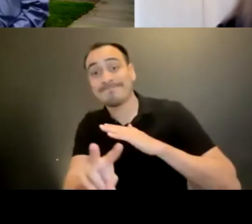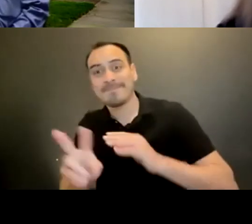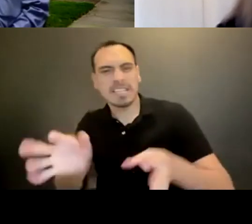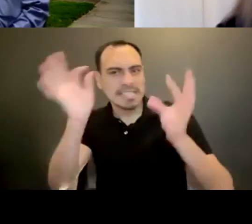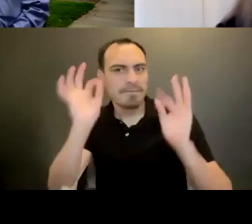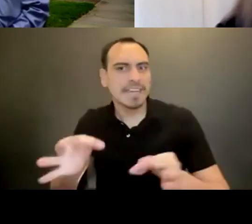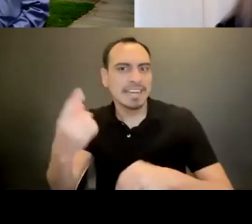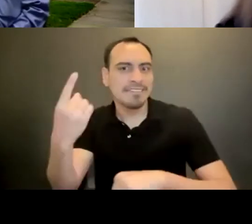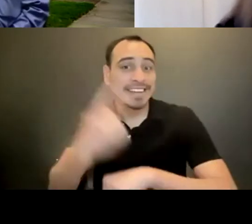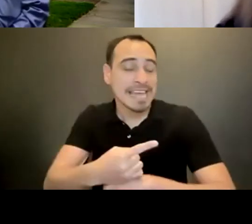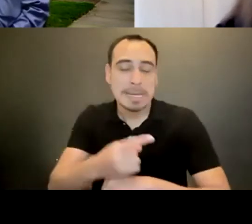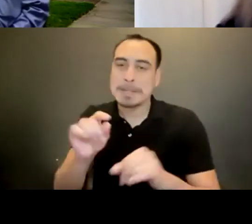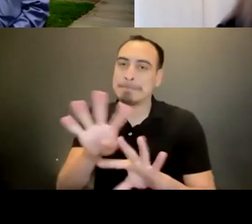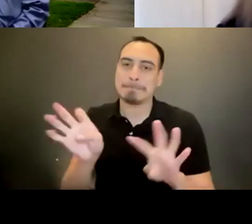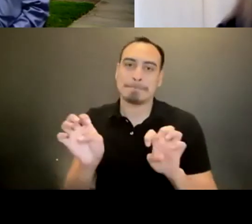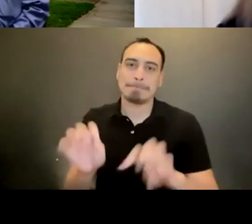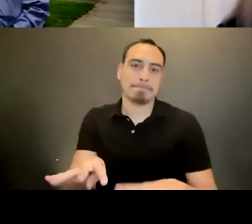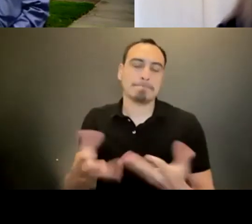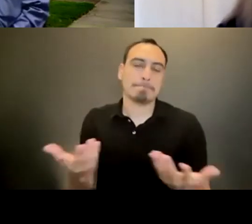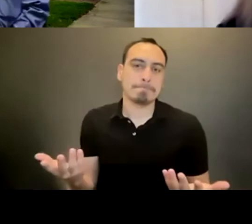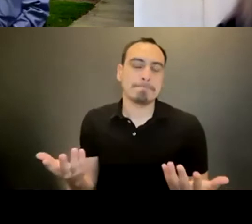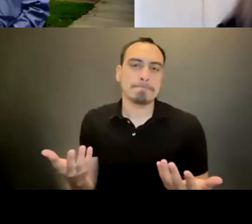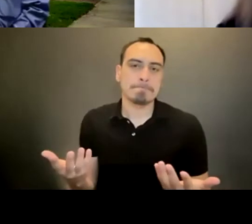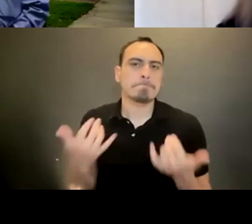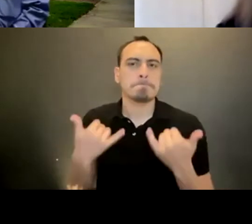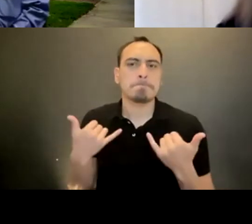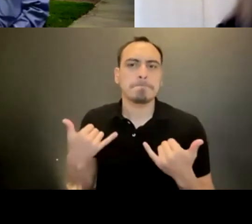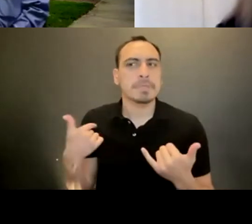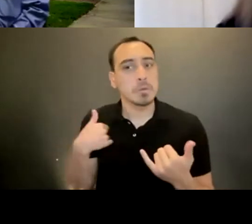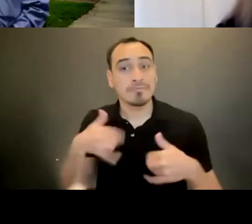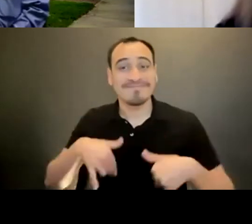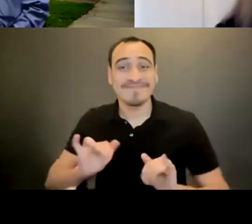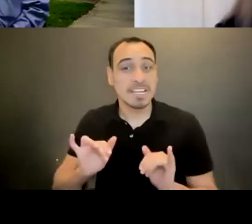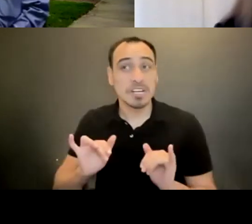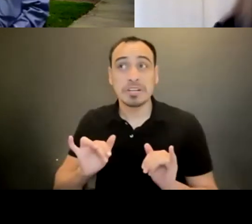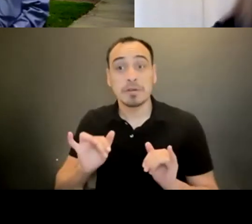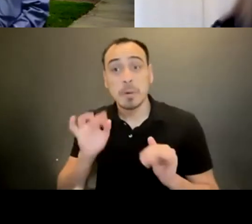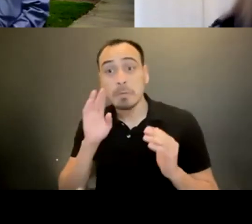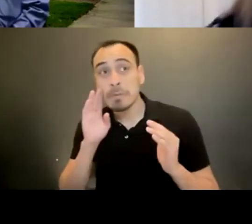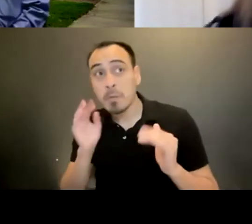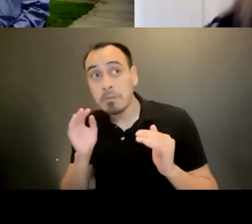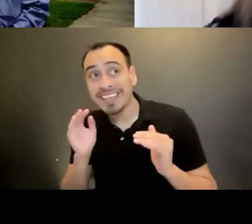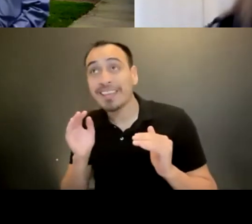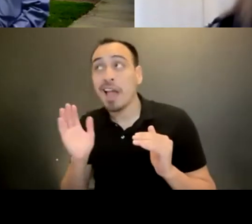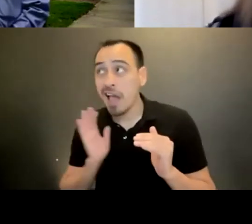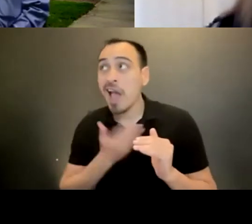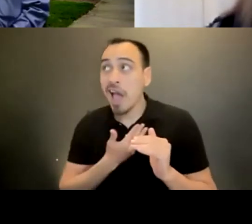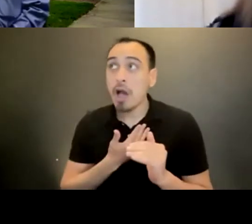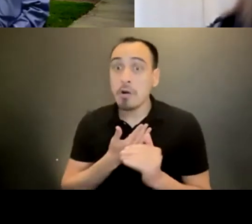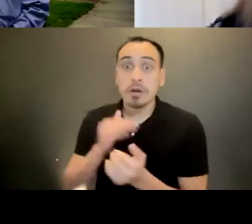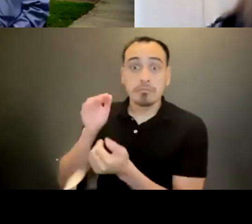when that will happen. So right now what we're operating on is the expectation that our doses will remain about the same.